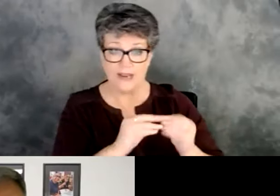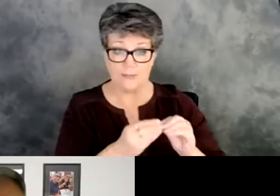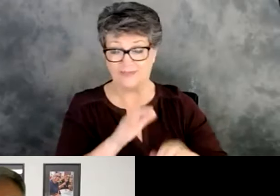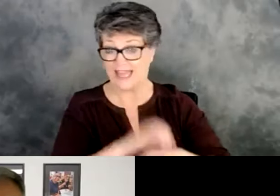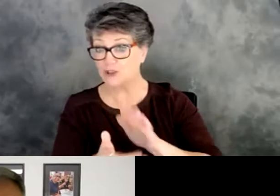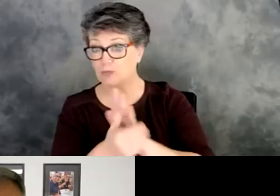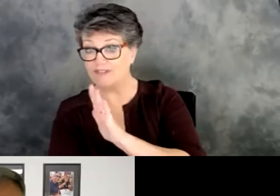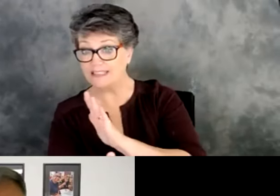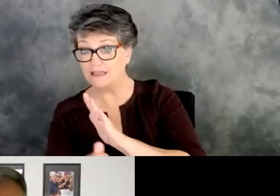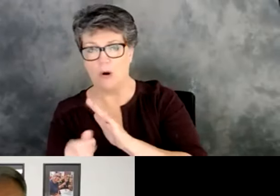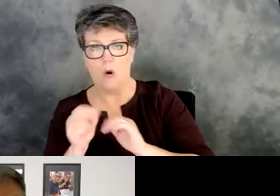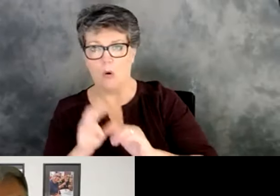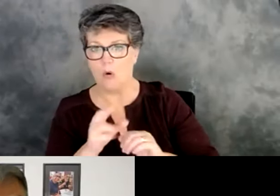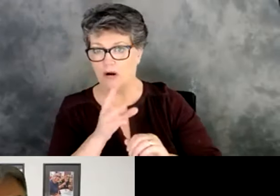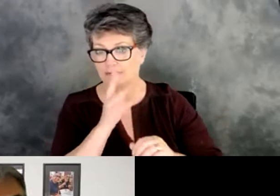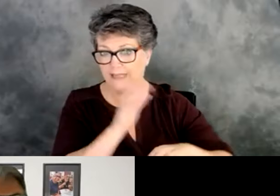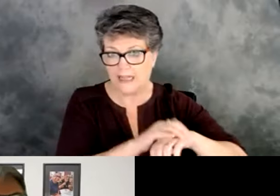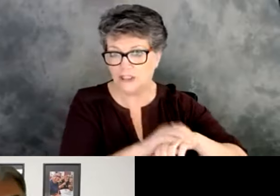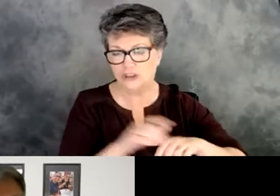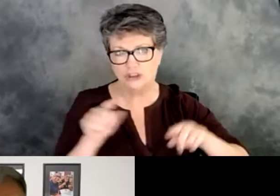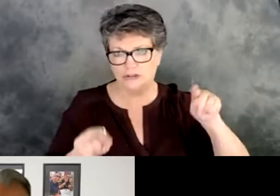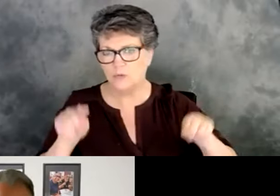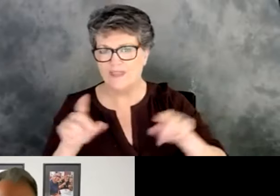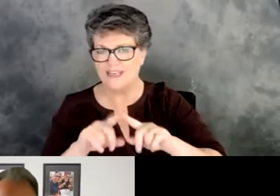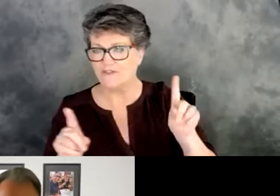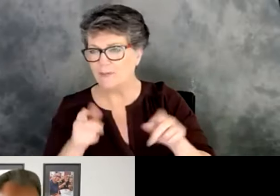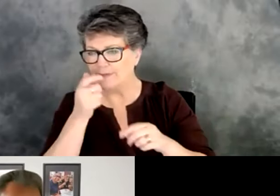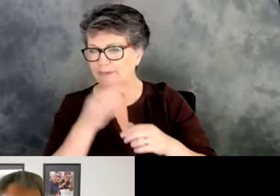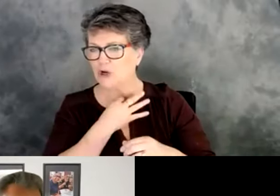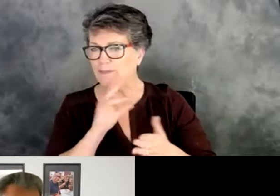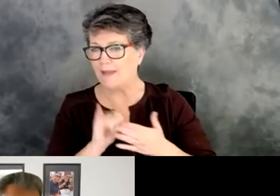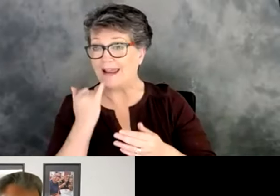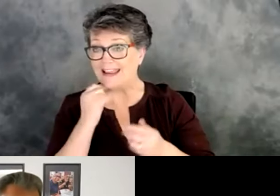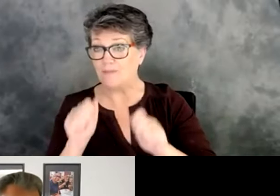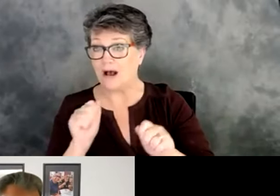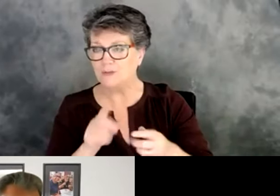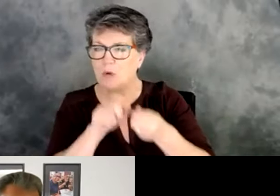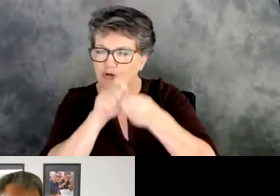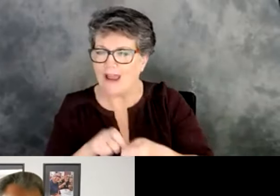and an immigrant would have an impact. So I'd be curious about that data as well, if possible.